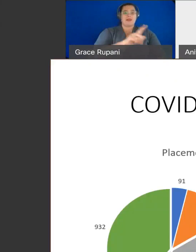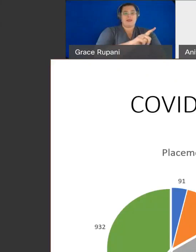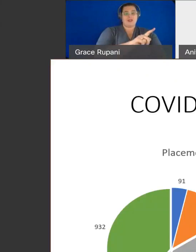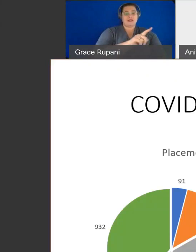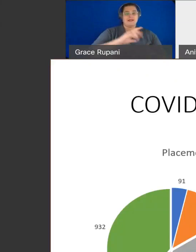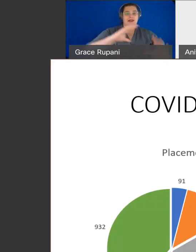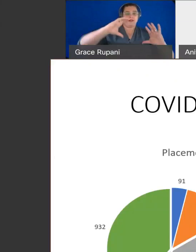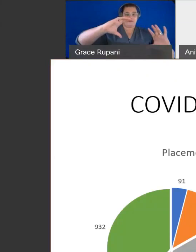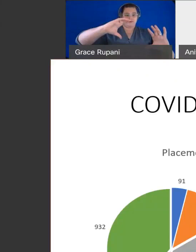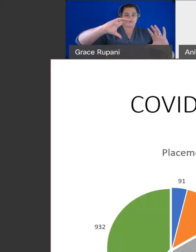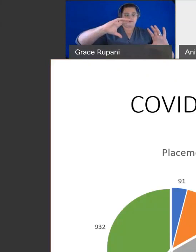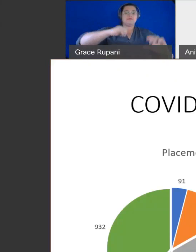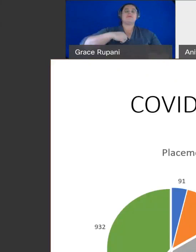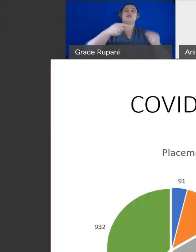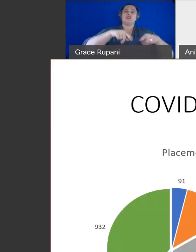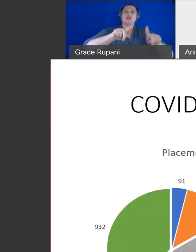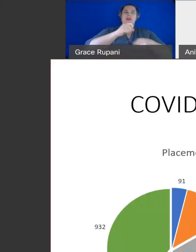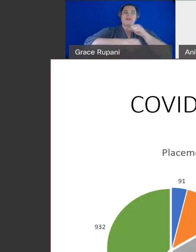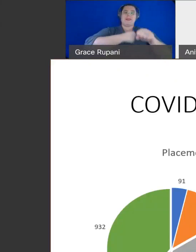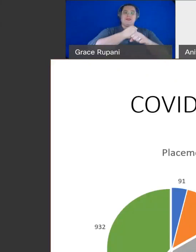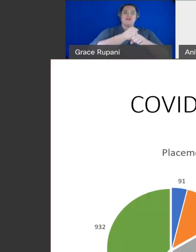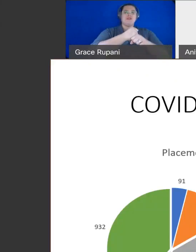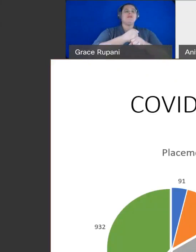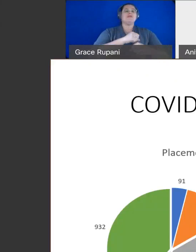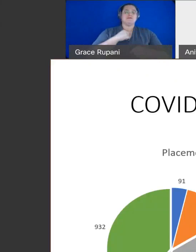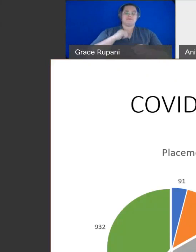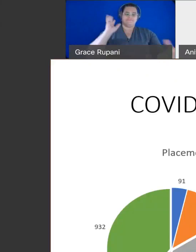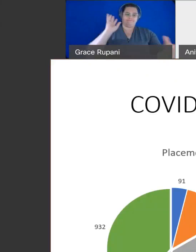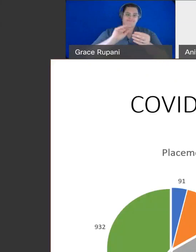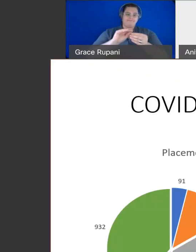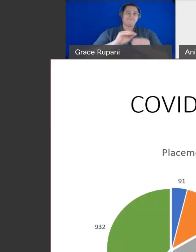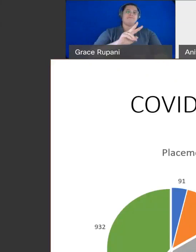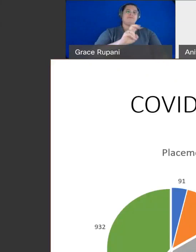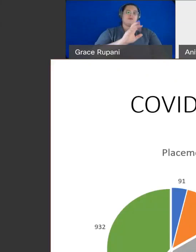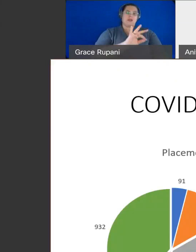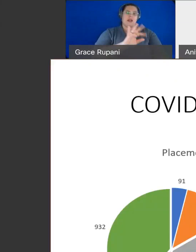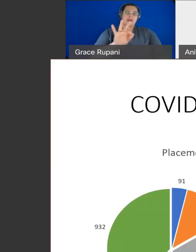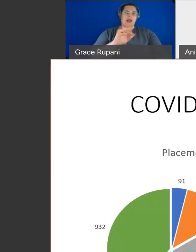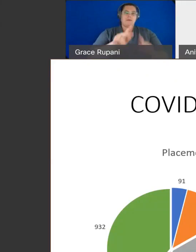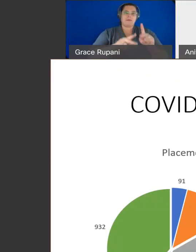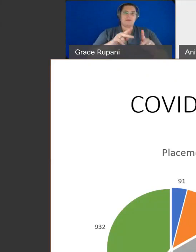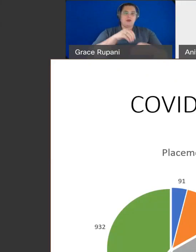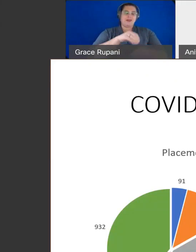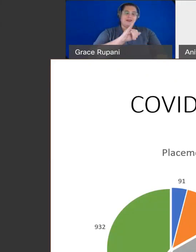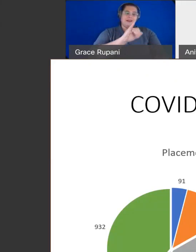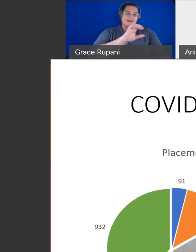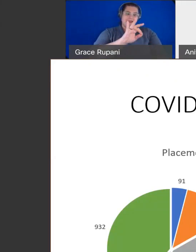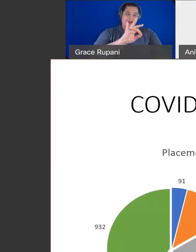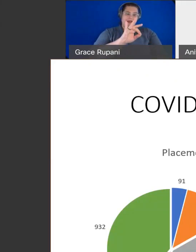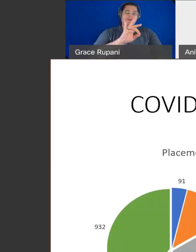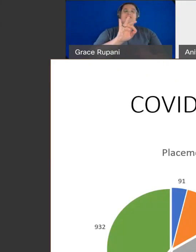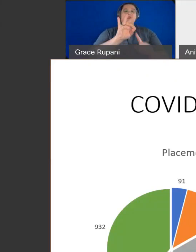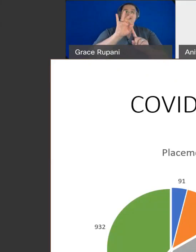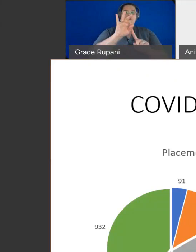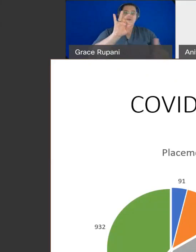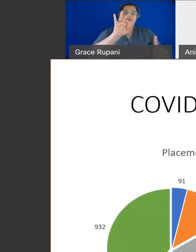during the course of the year, 299 people were in intermediate care facilities. Out of those, 102